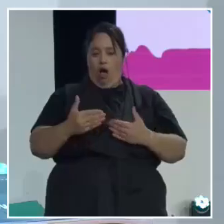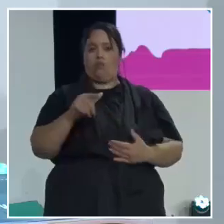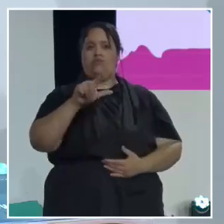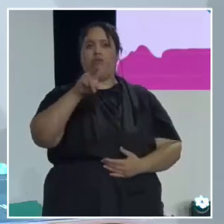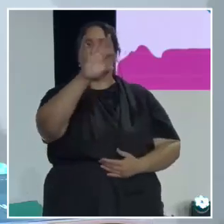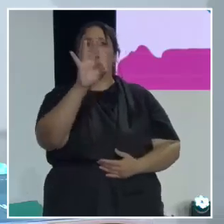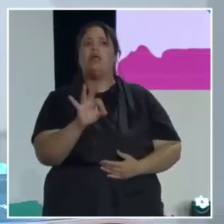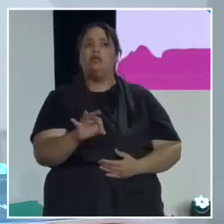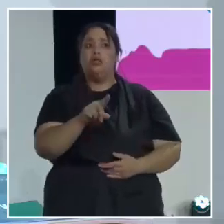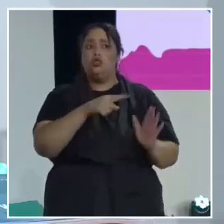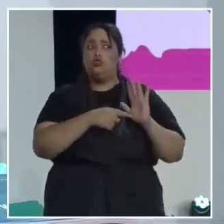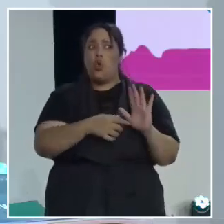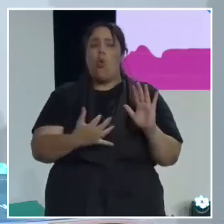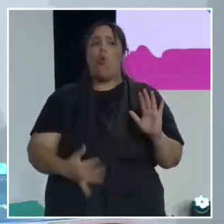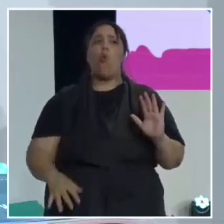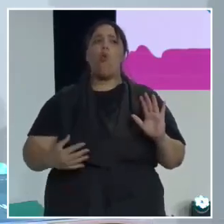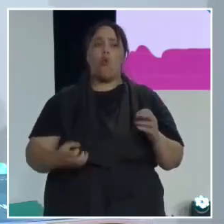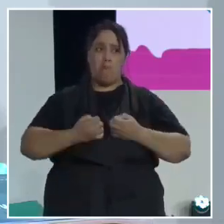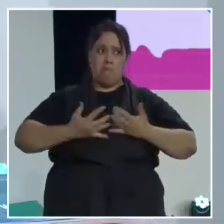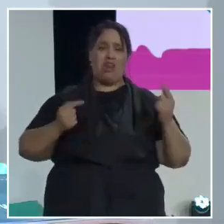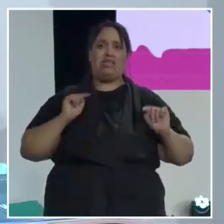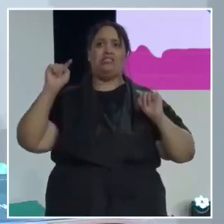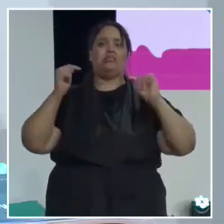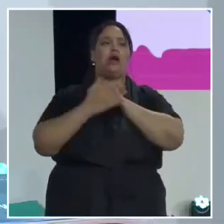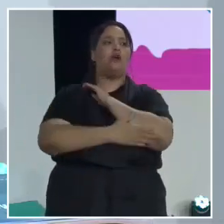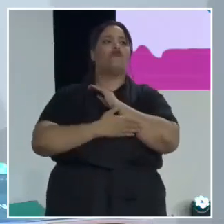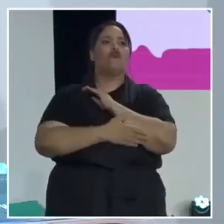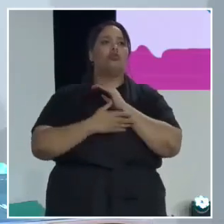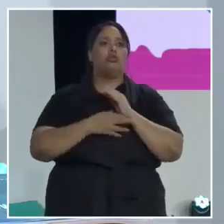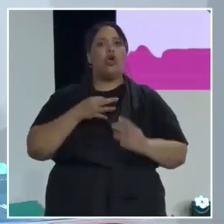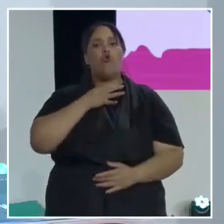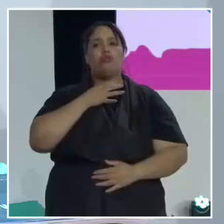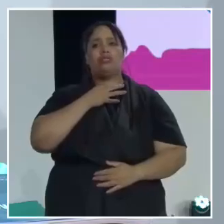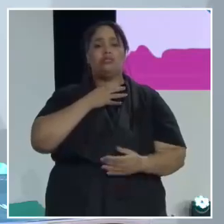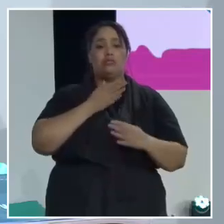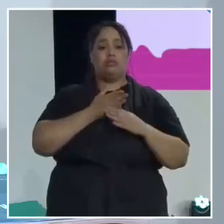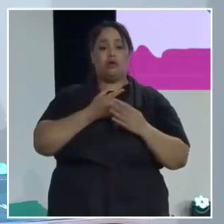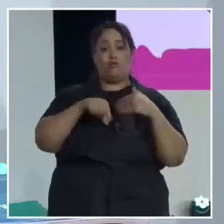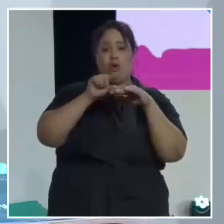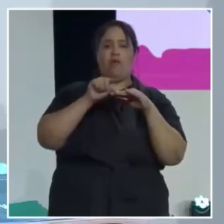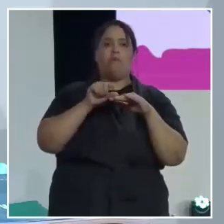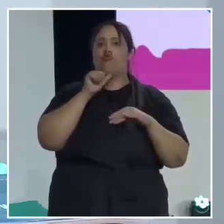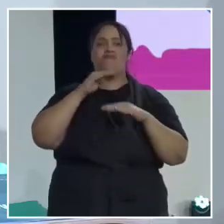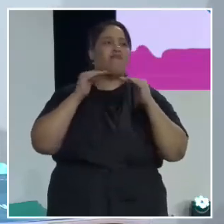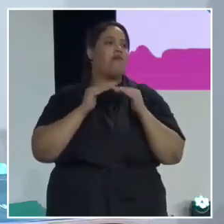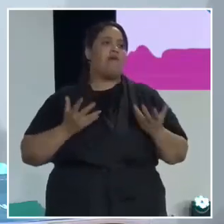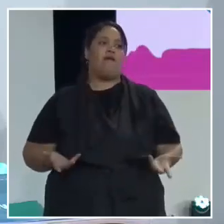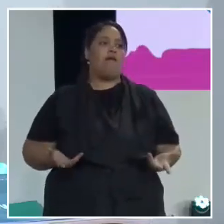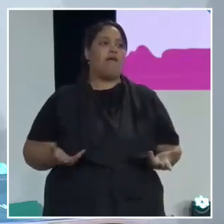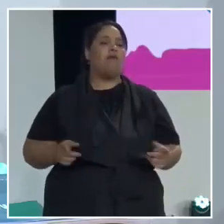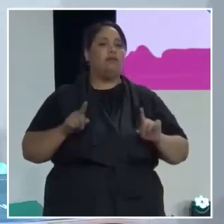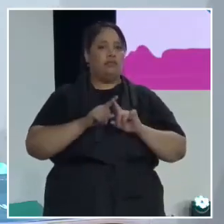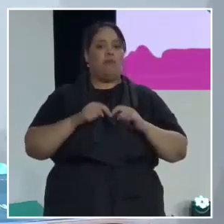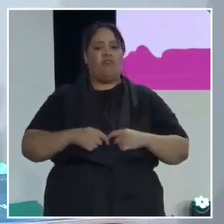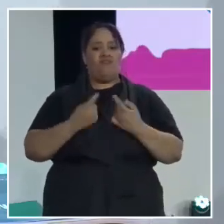72%. That shows that in many, many countries, our risk premium is unfair, and that there's a